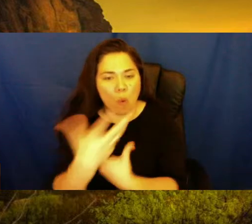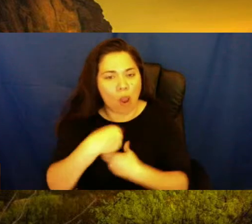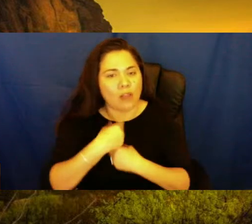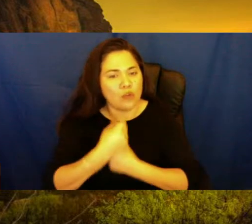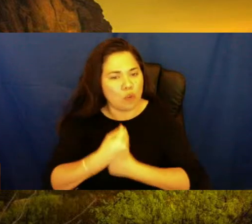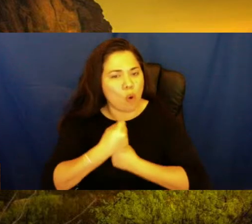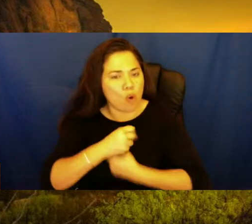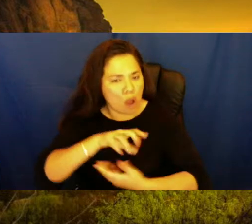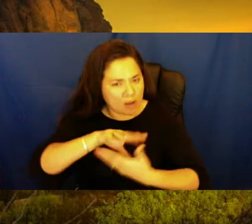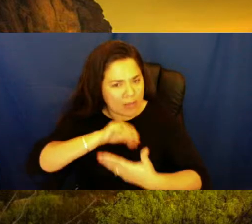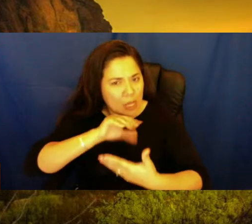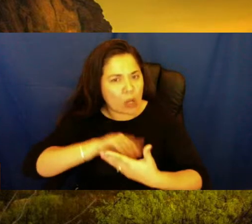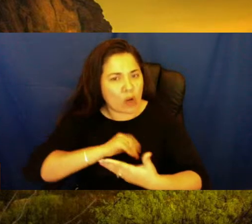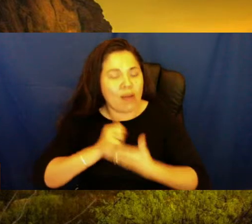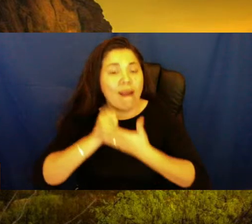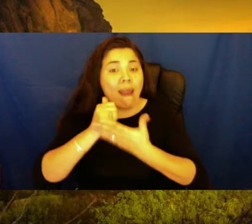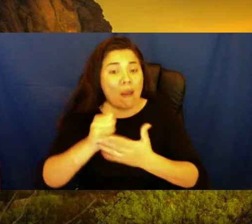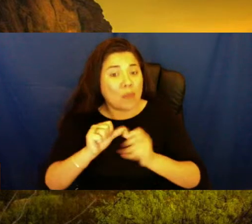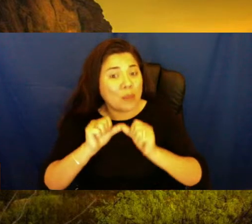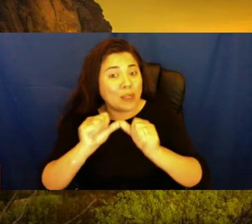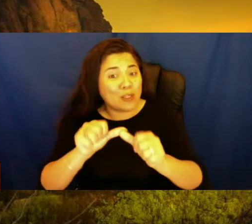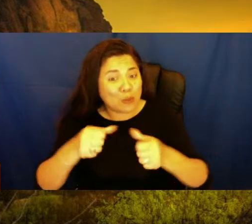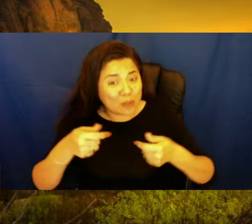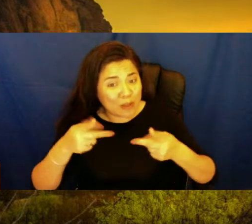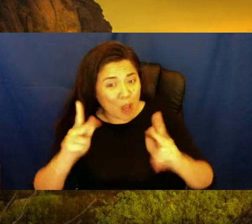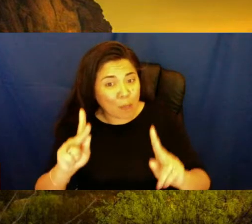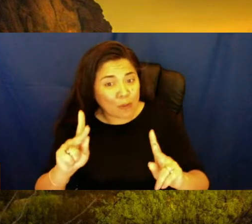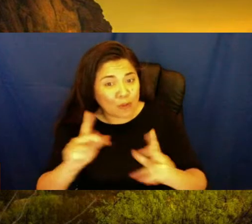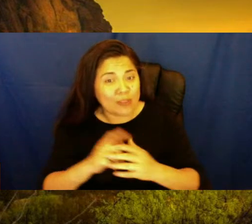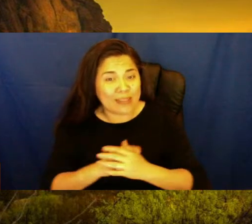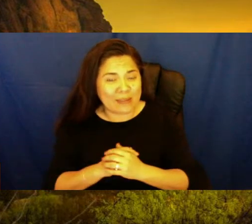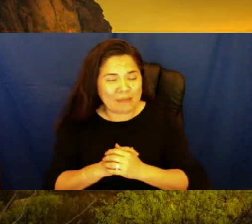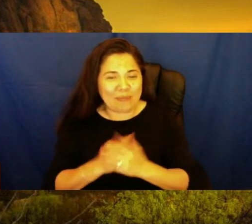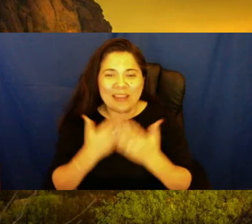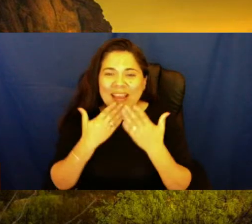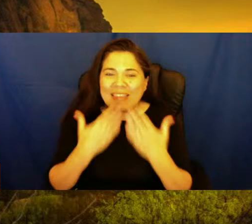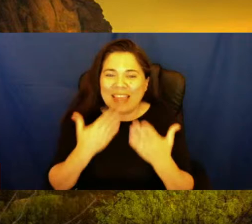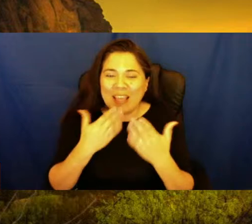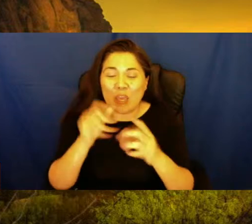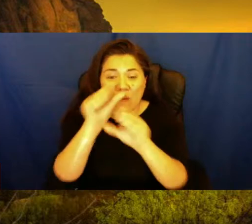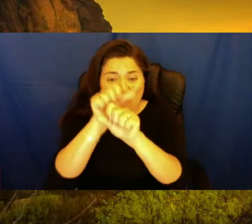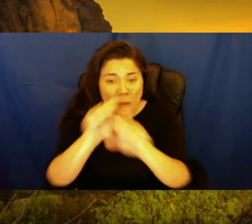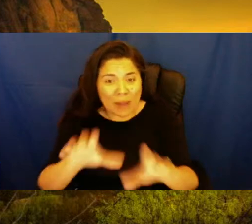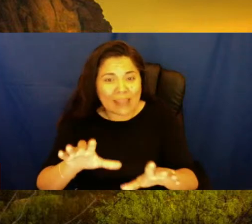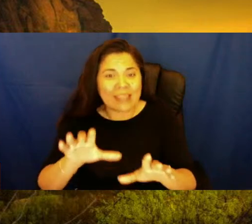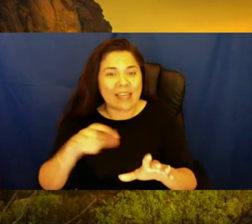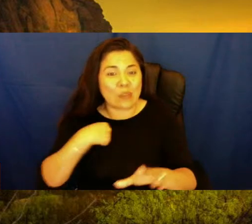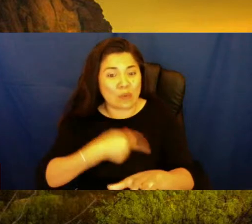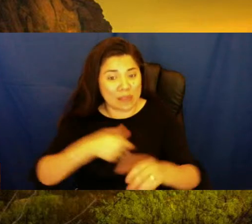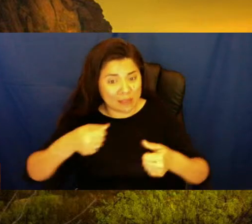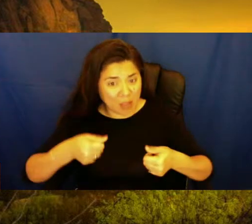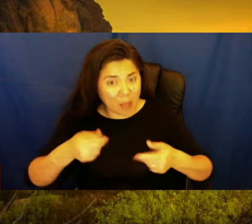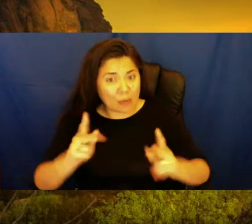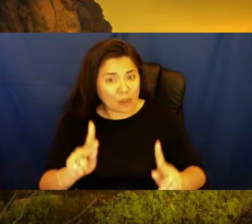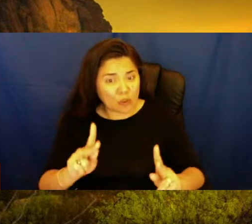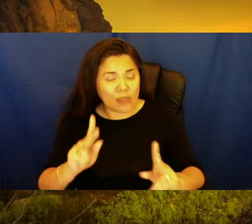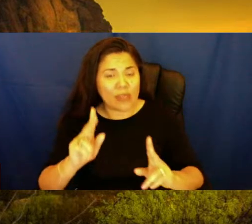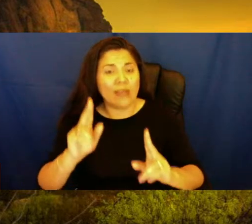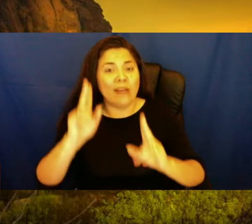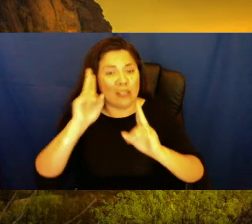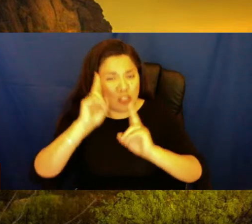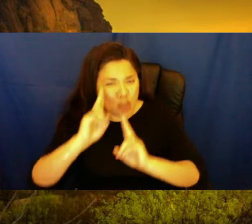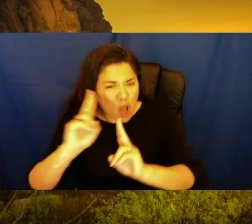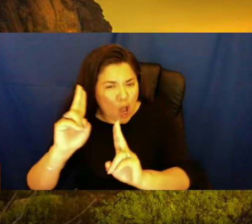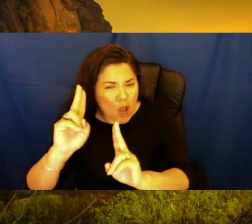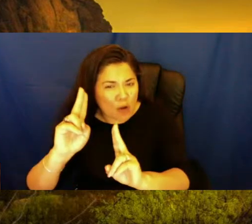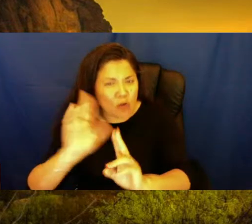them continue that opportunity. Thank you, Creator, for blessing us with this opportunity to honor our work